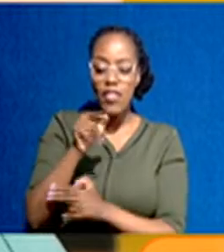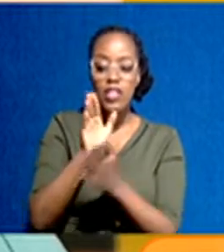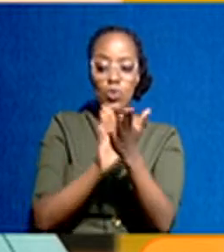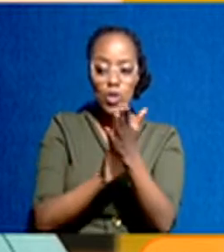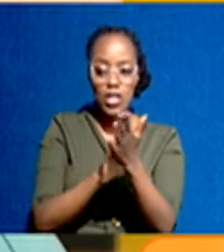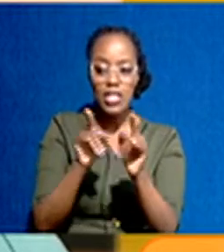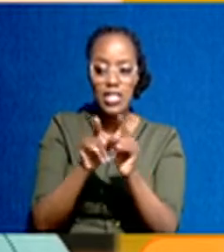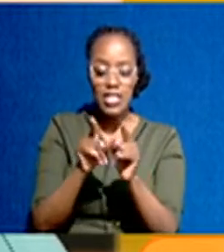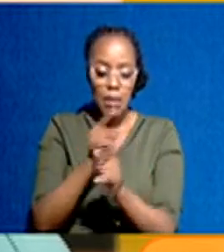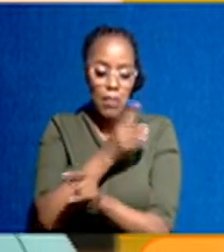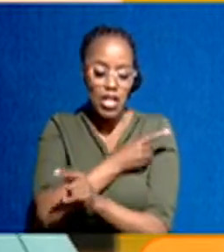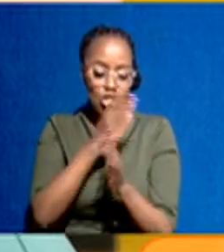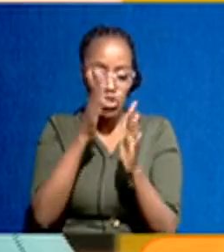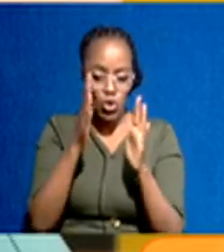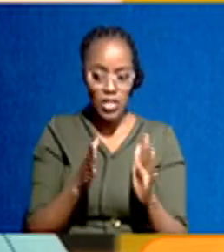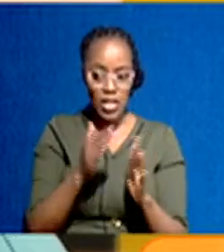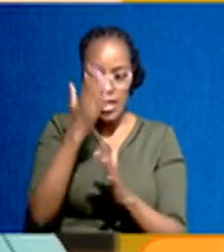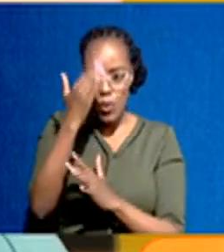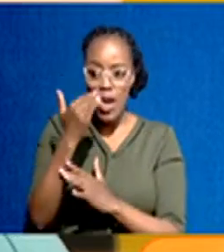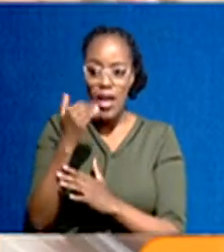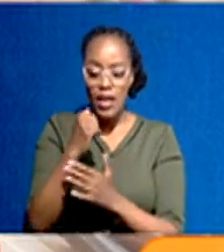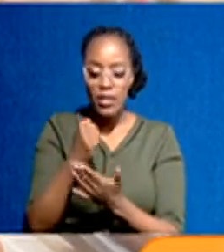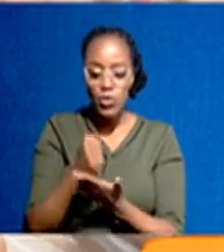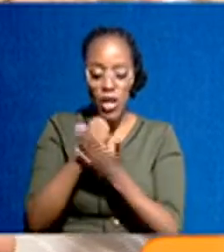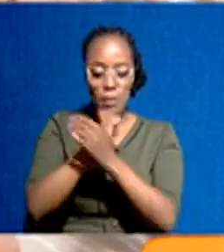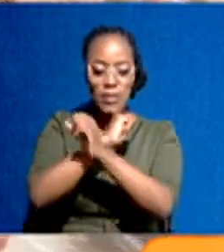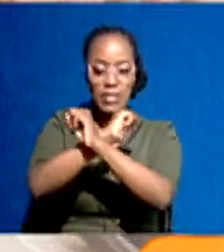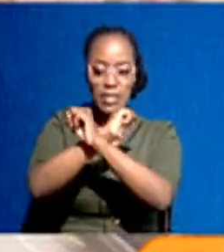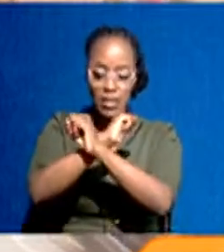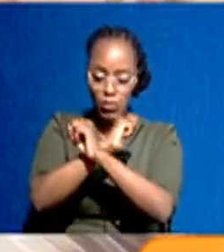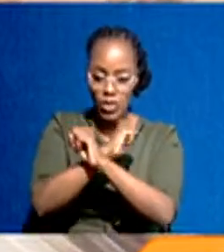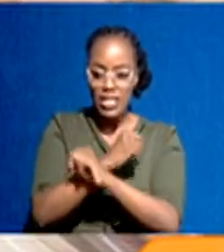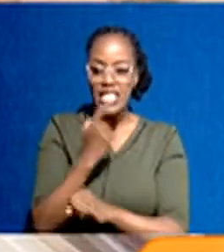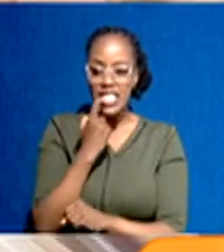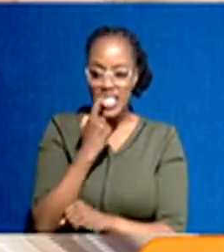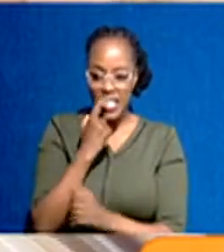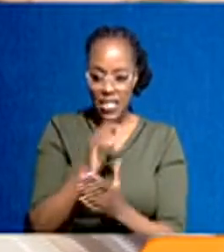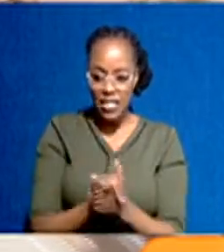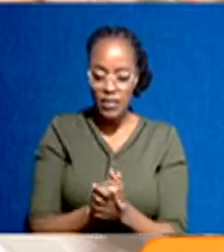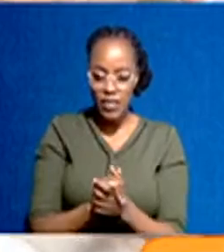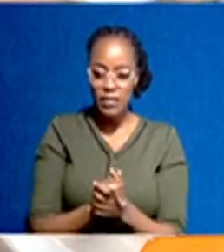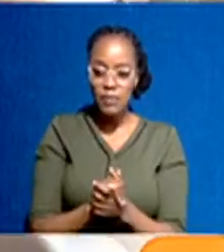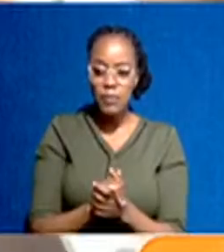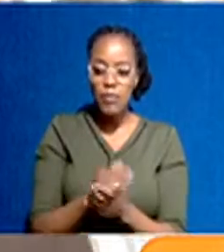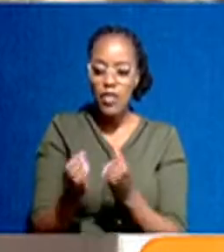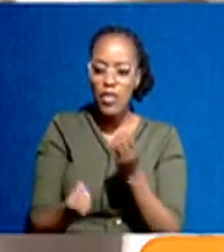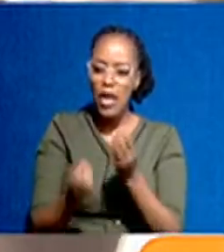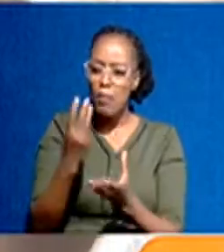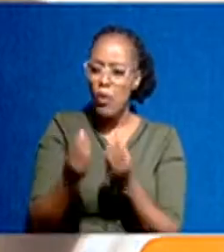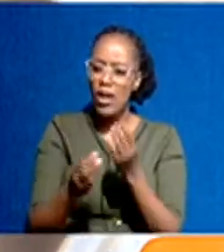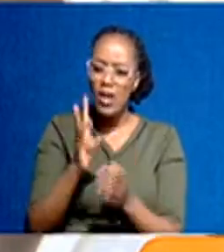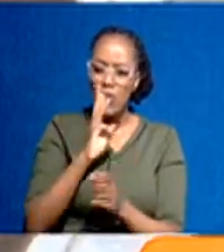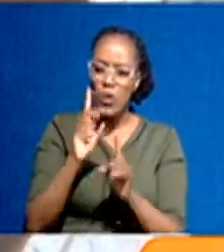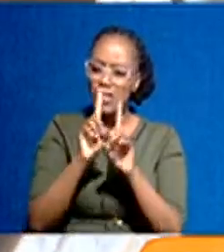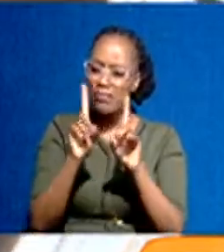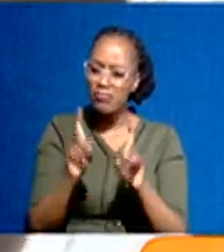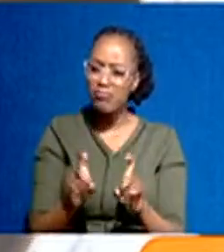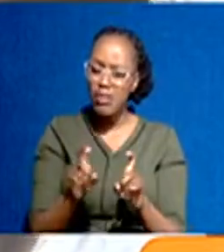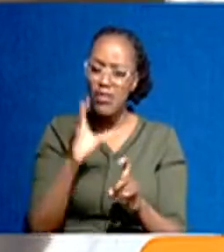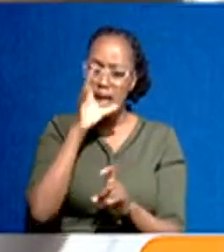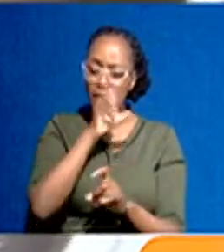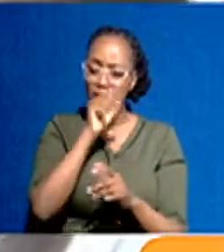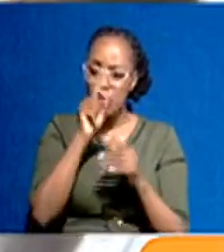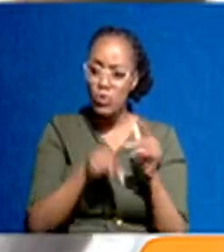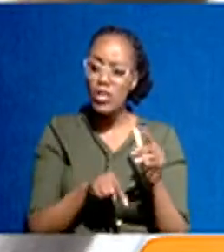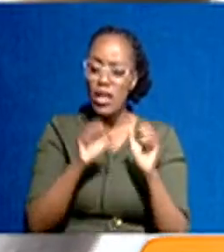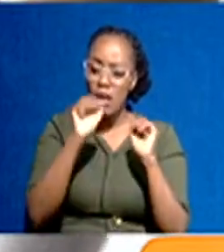as dentists, because it helps in prevention of cavities. And what about boiling the water? The assumption is